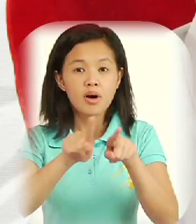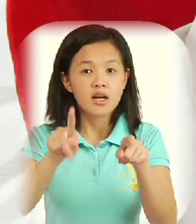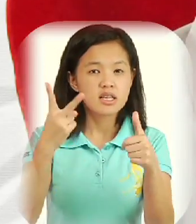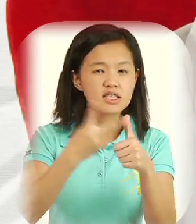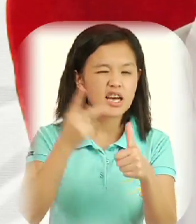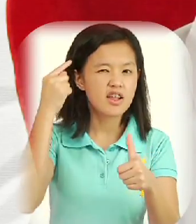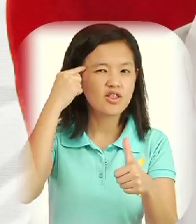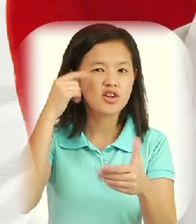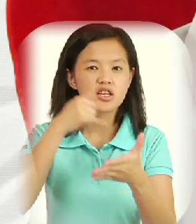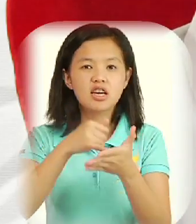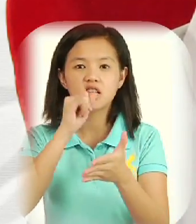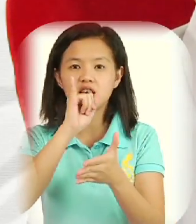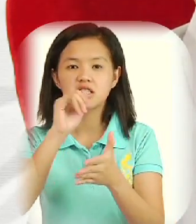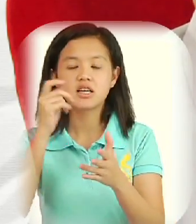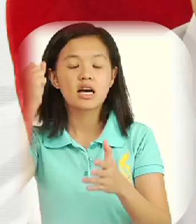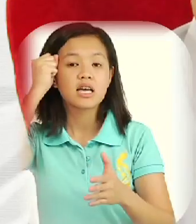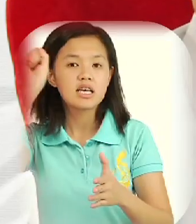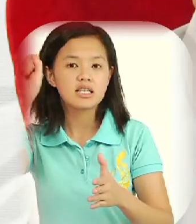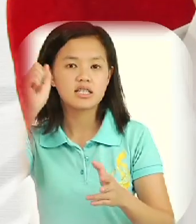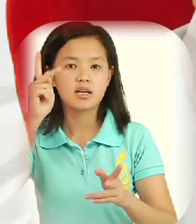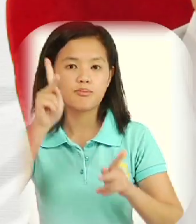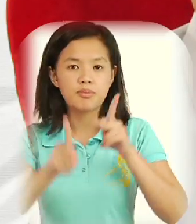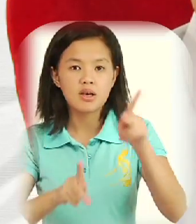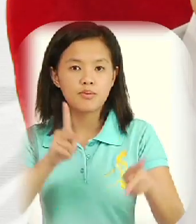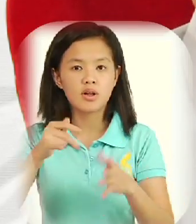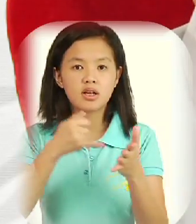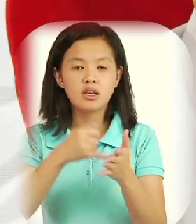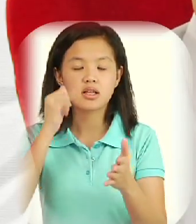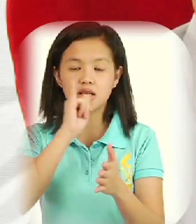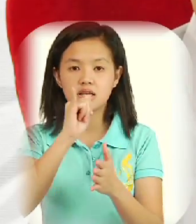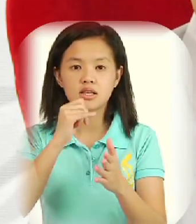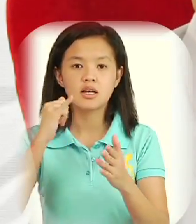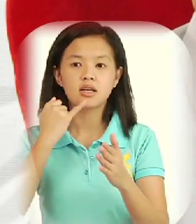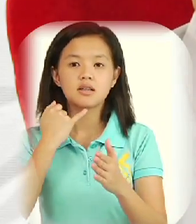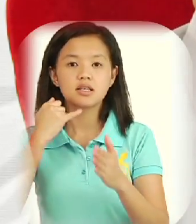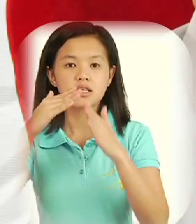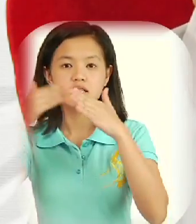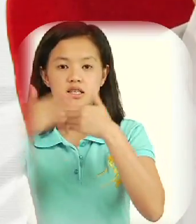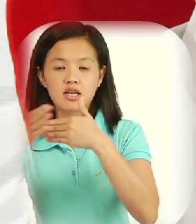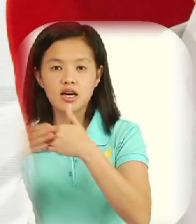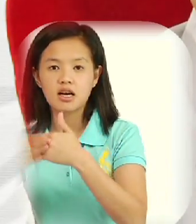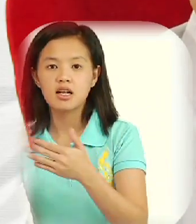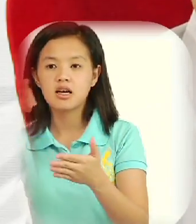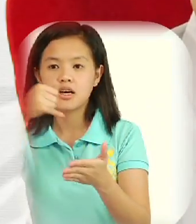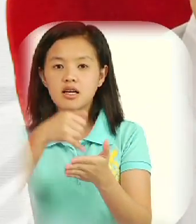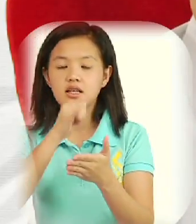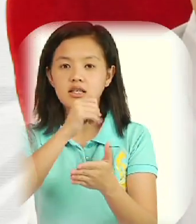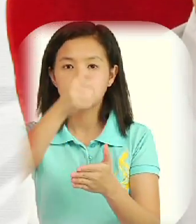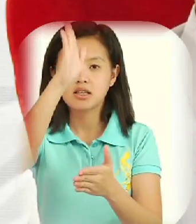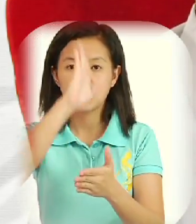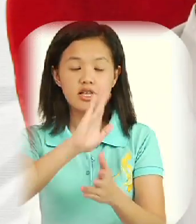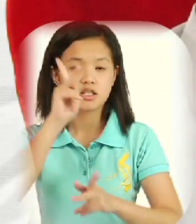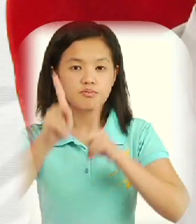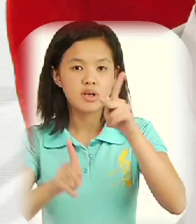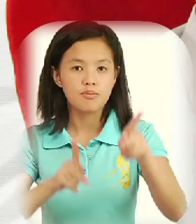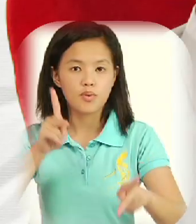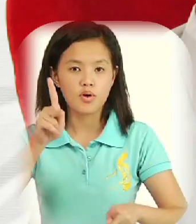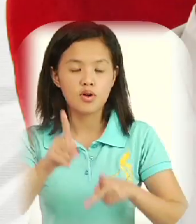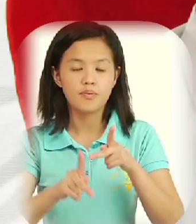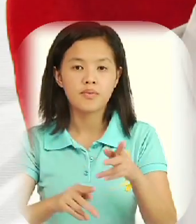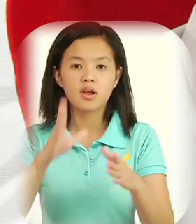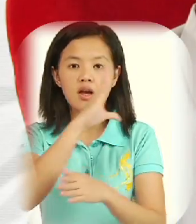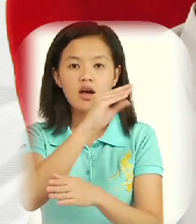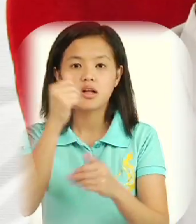on second thought, it is His people. It is Israel. It is God's people that is